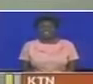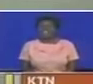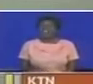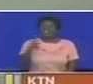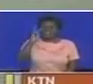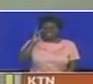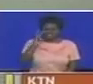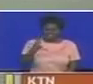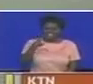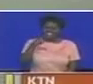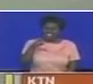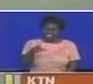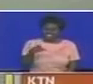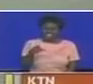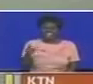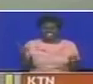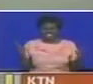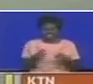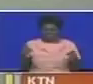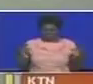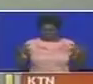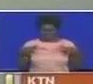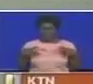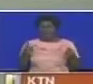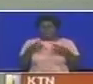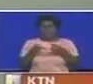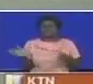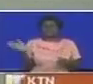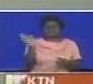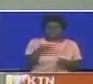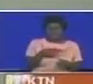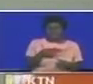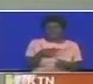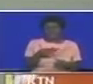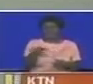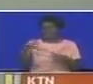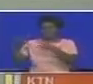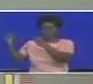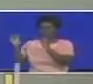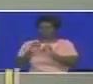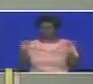Mtazamaji, tunachukua mapumziko mafupi, lakini tutarejea katika video sio kwa mrefu, usiende mbali.